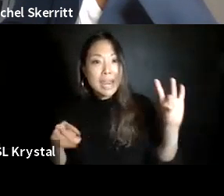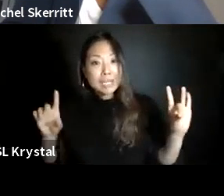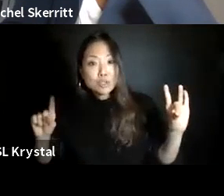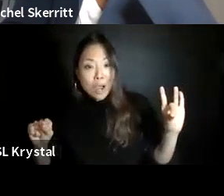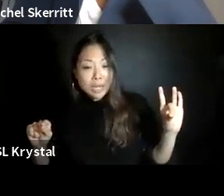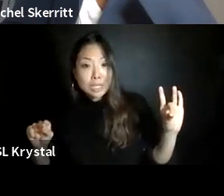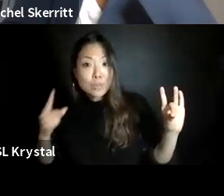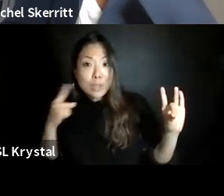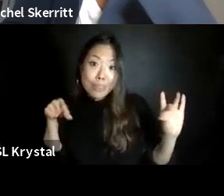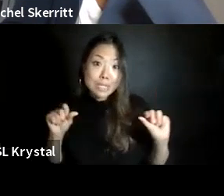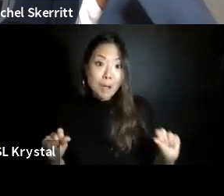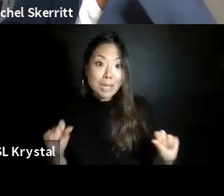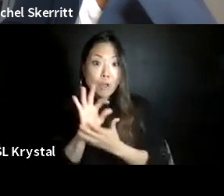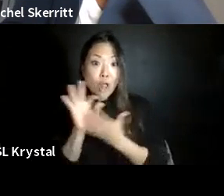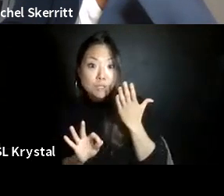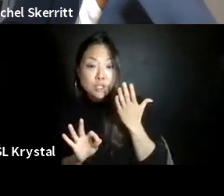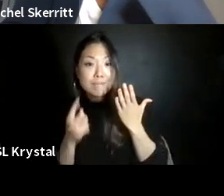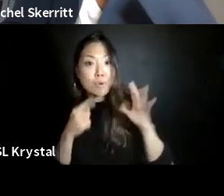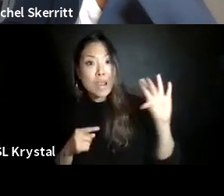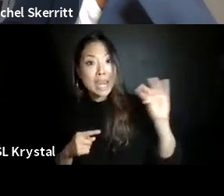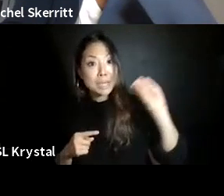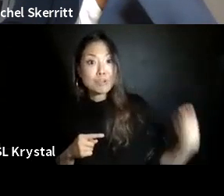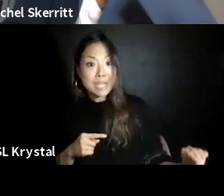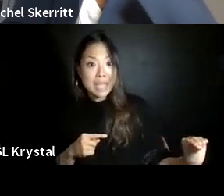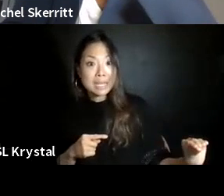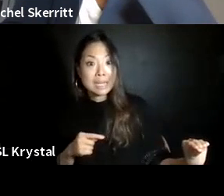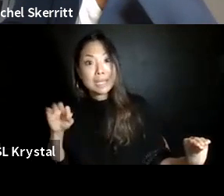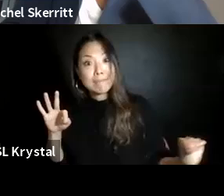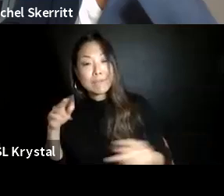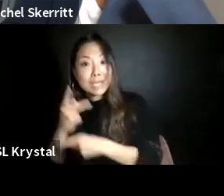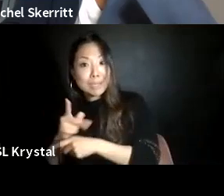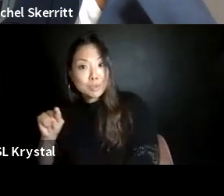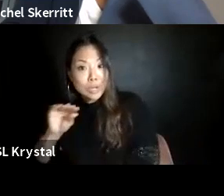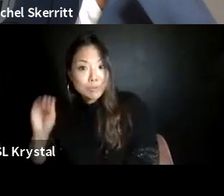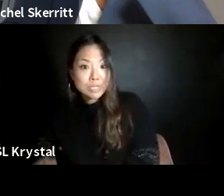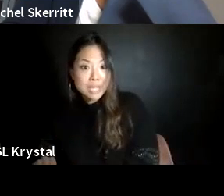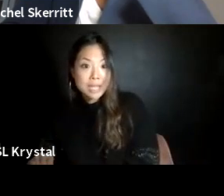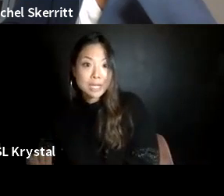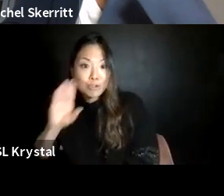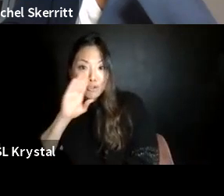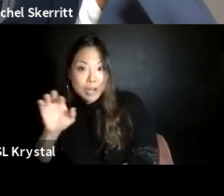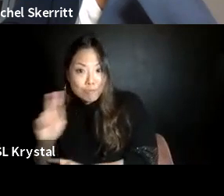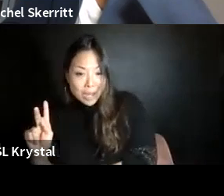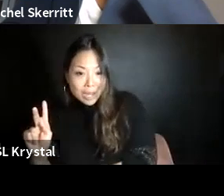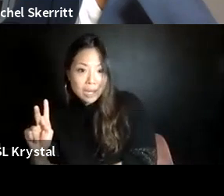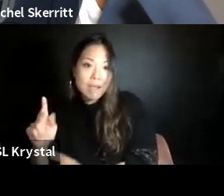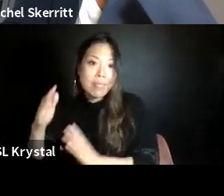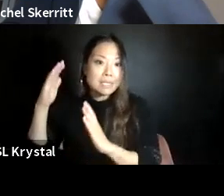option for the 80% if we wanted to keep the 20% as strength ranks, the top